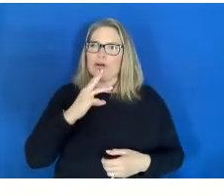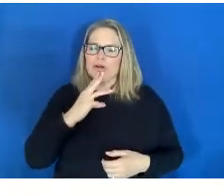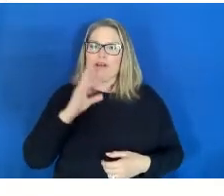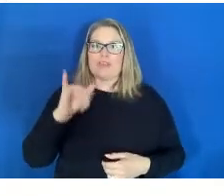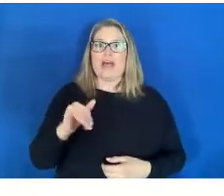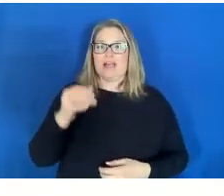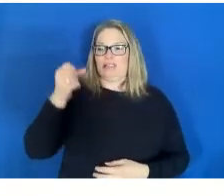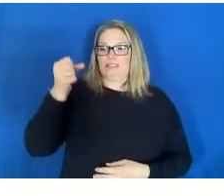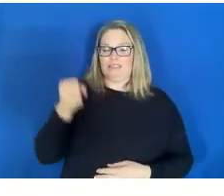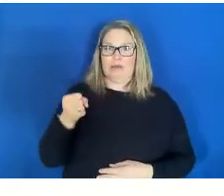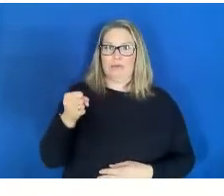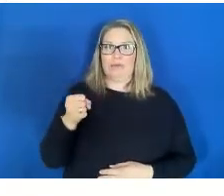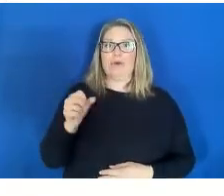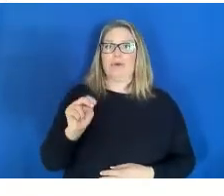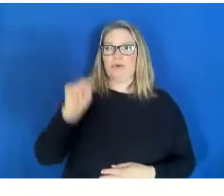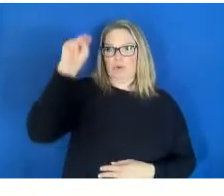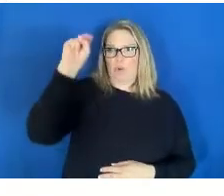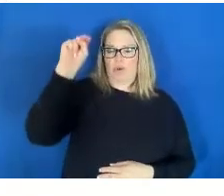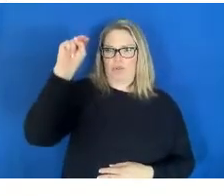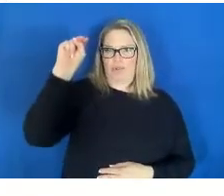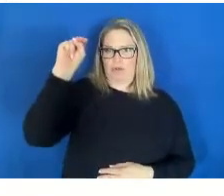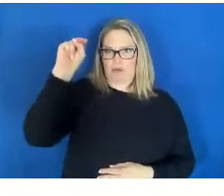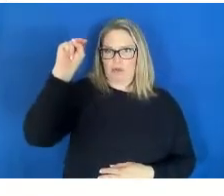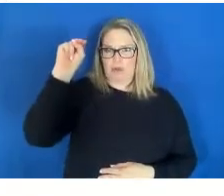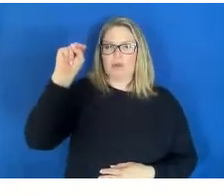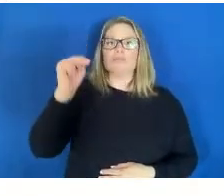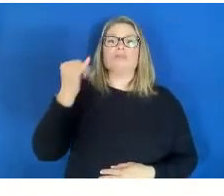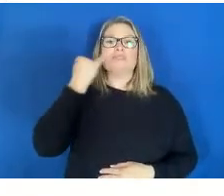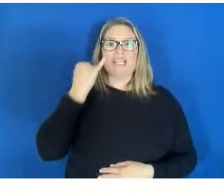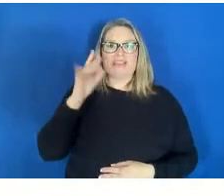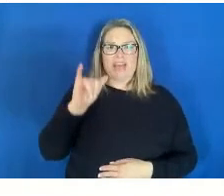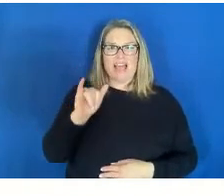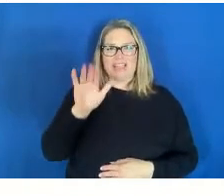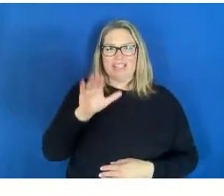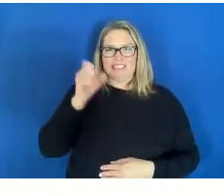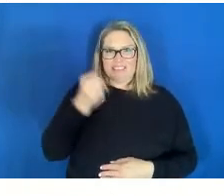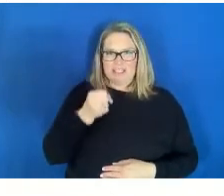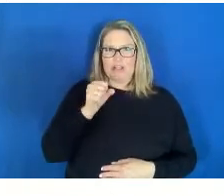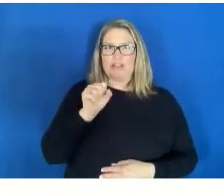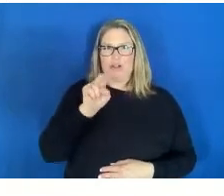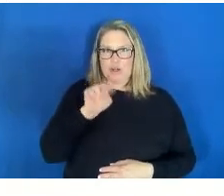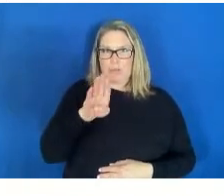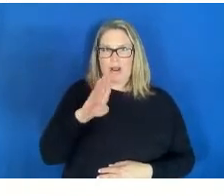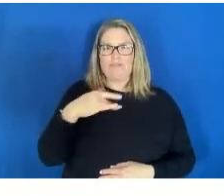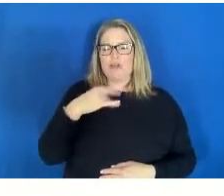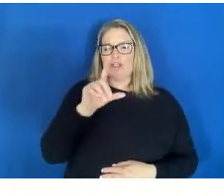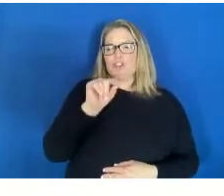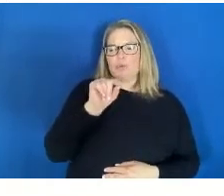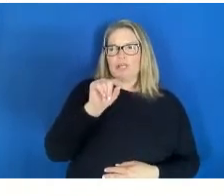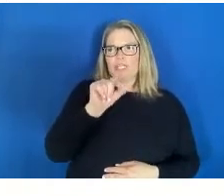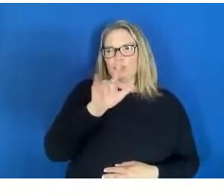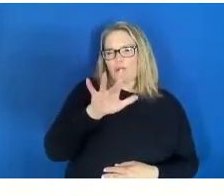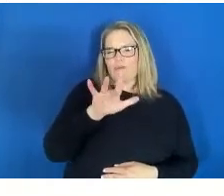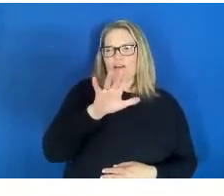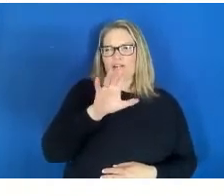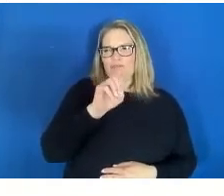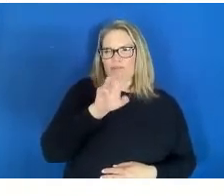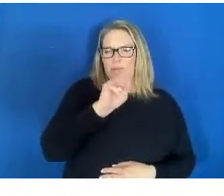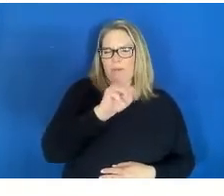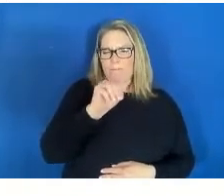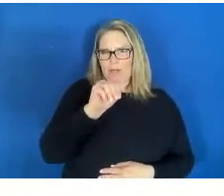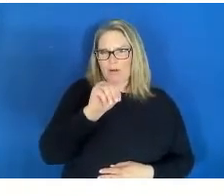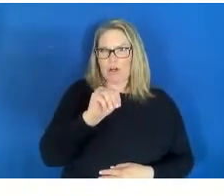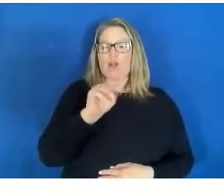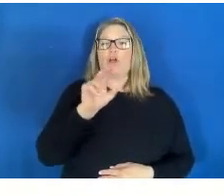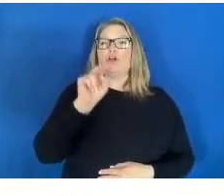north. There is a small area in southern New Brunswick that has between 25 and 50 millimeters, while northwestern